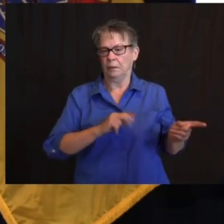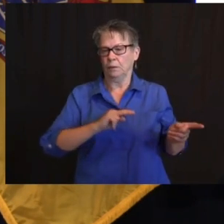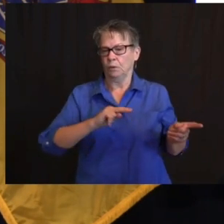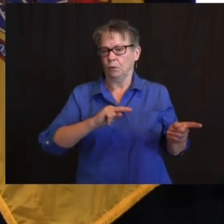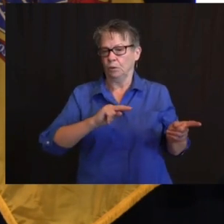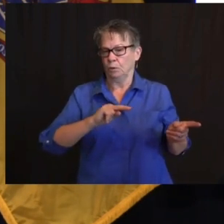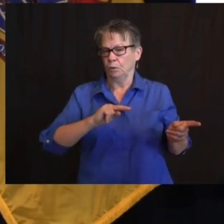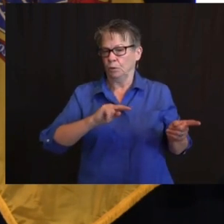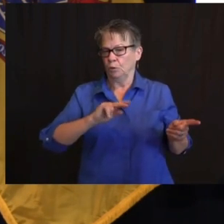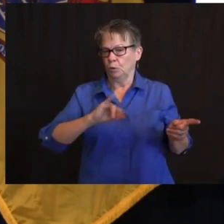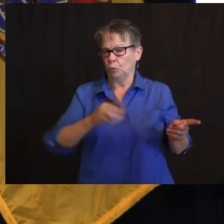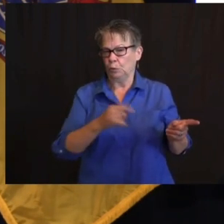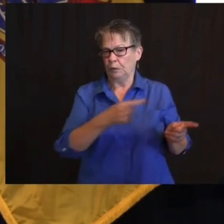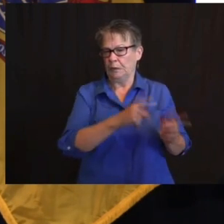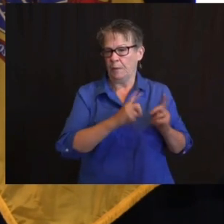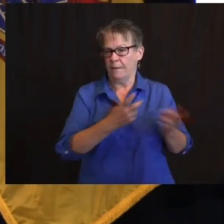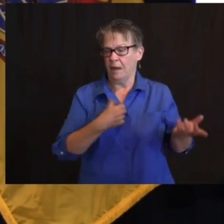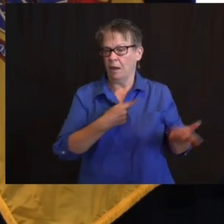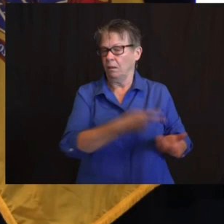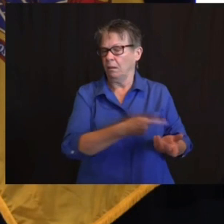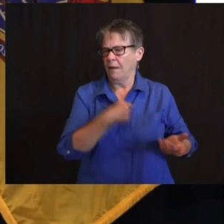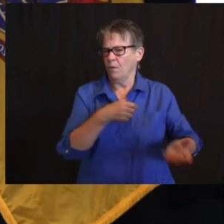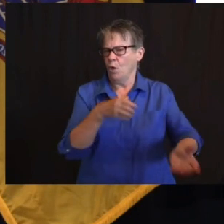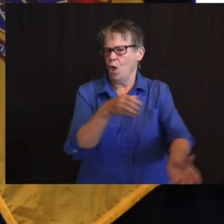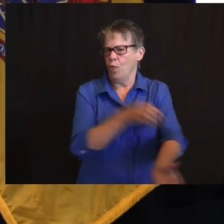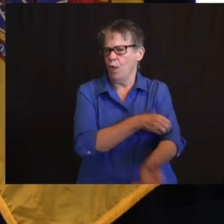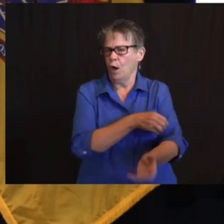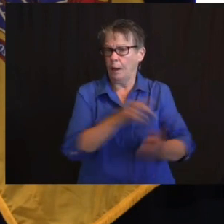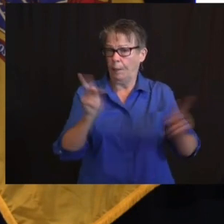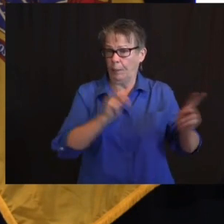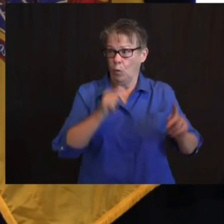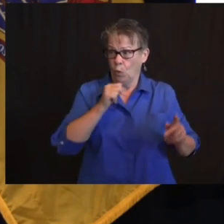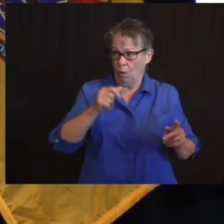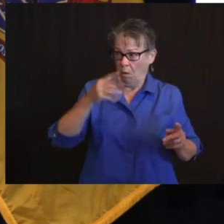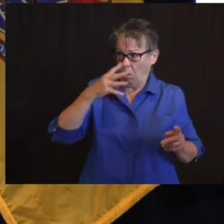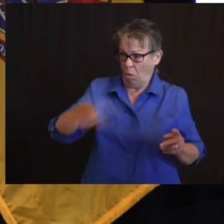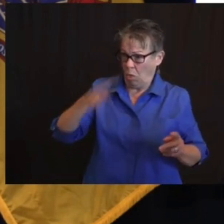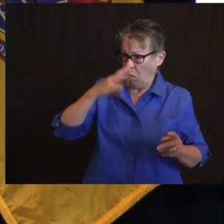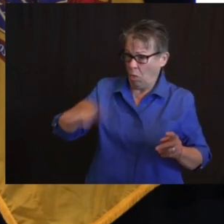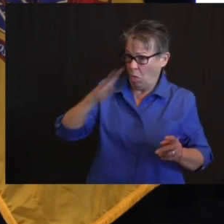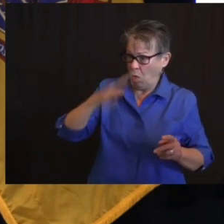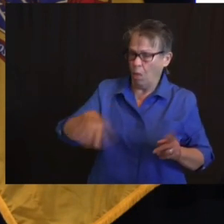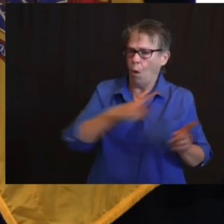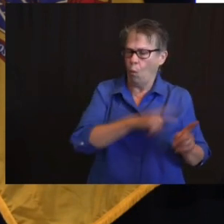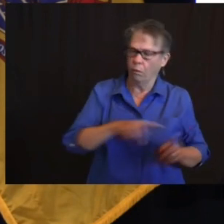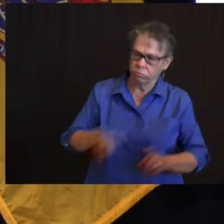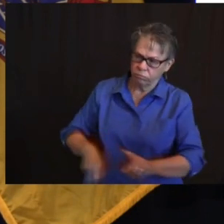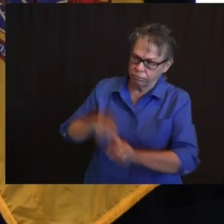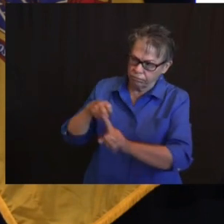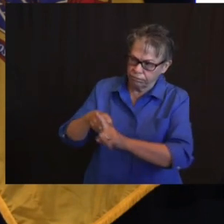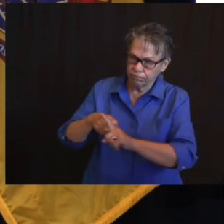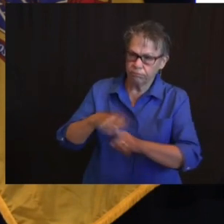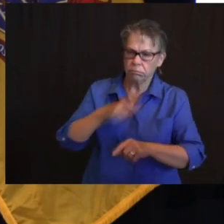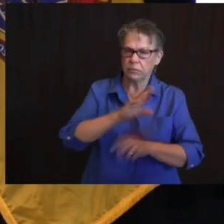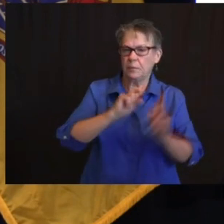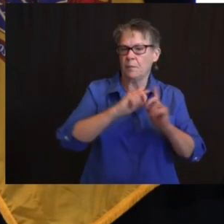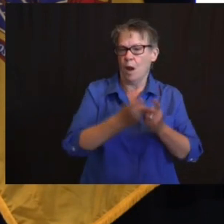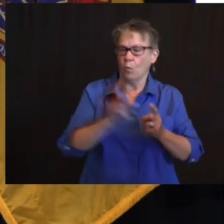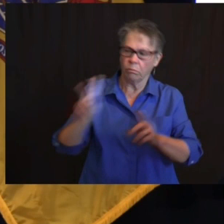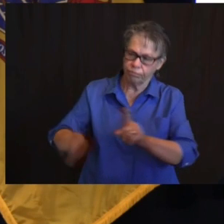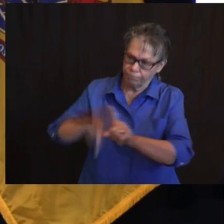is non-compliant. But this is overwhelmingly, this is not a polite recommendation. This is a